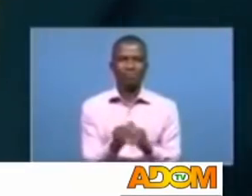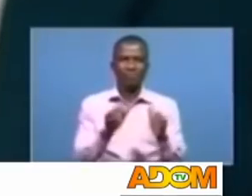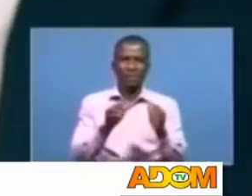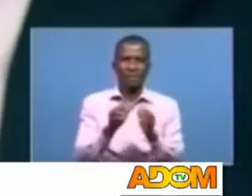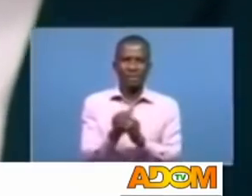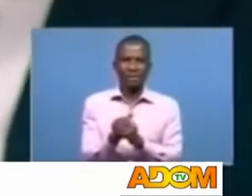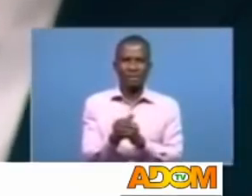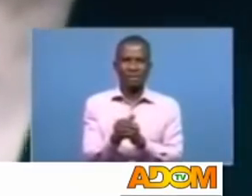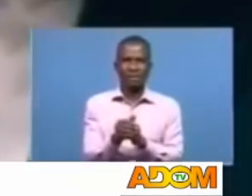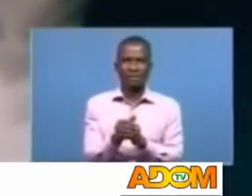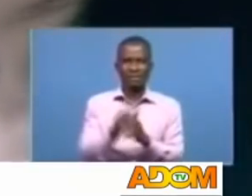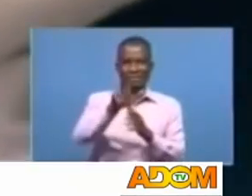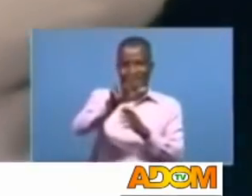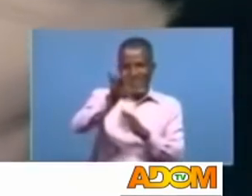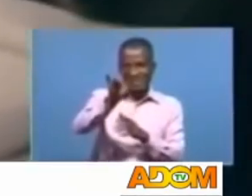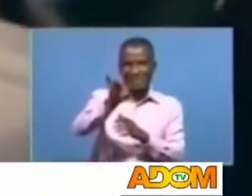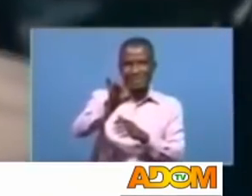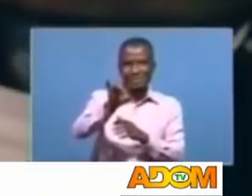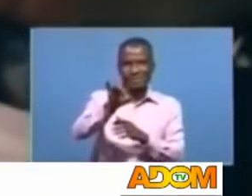Order